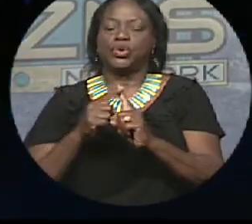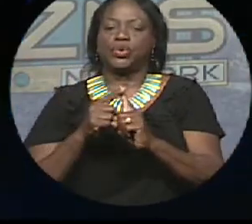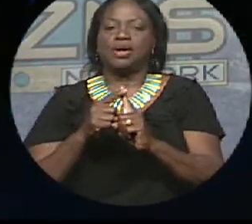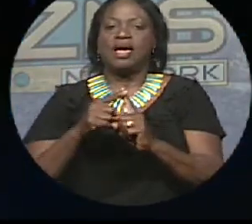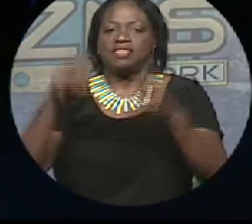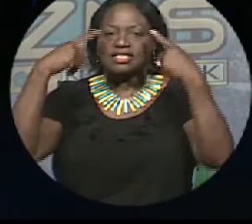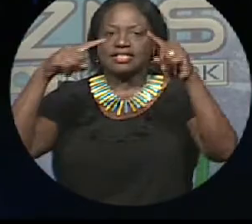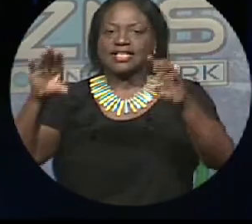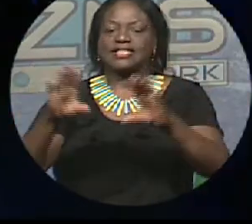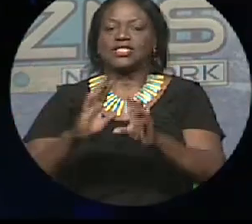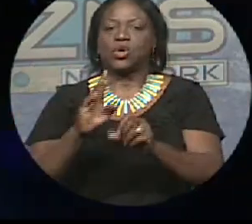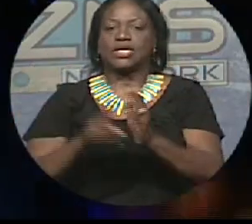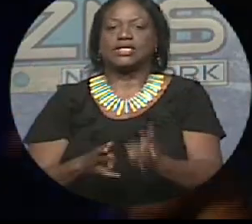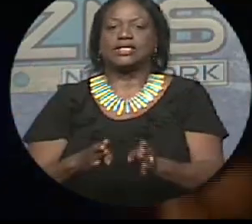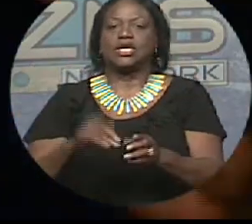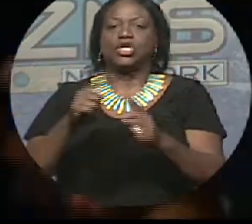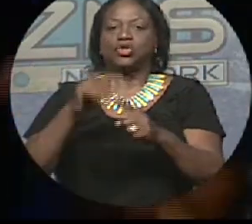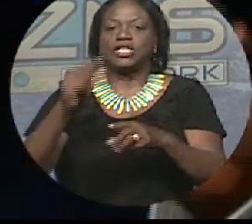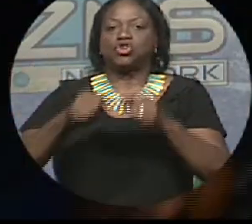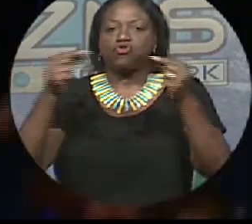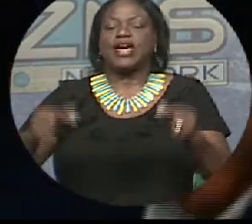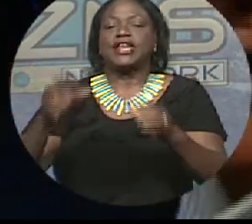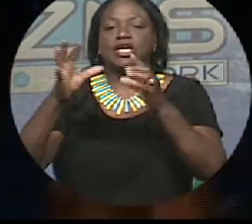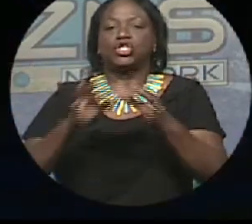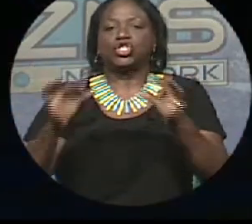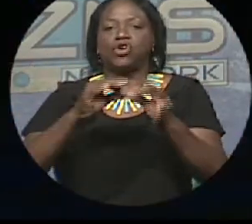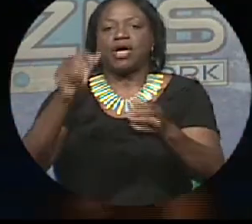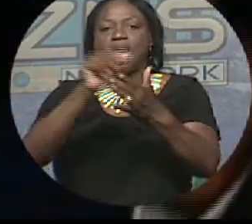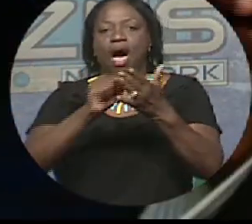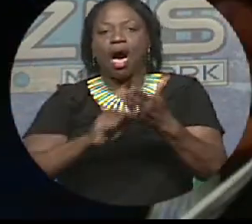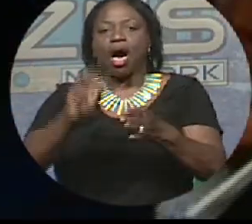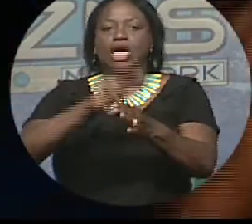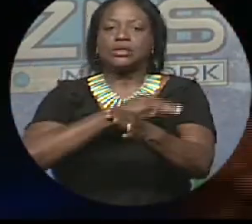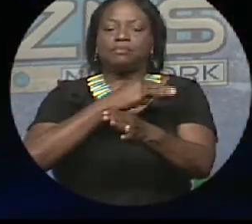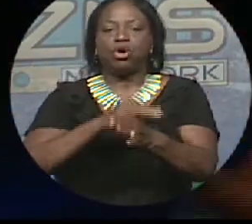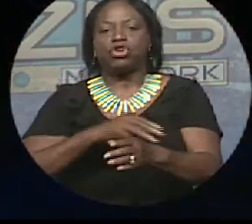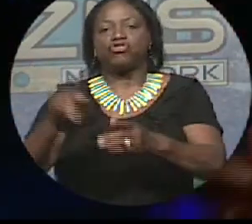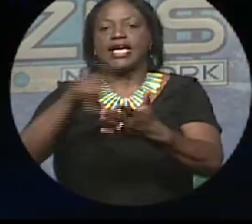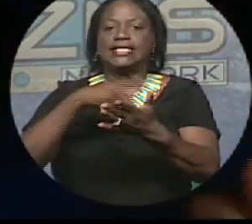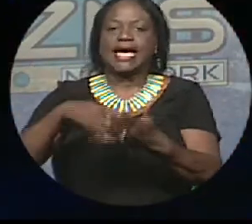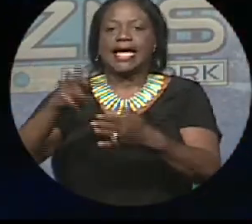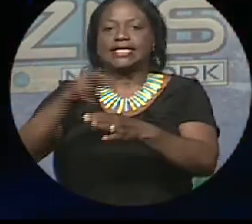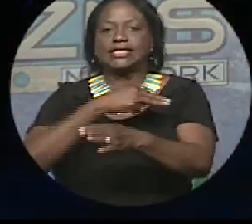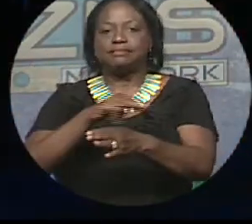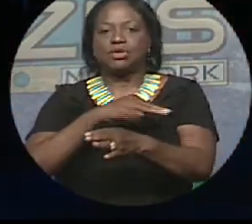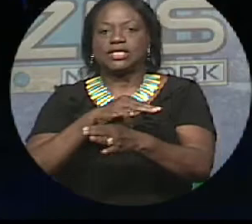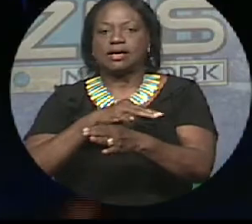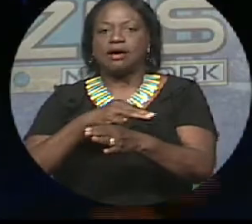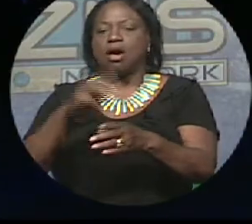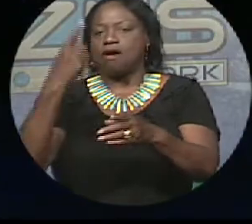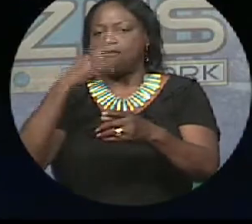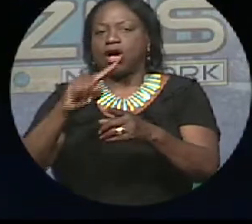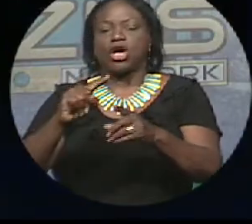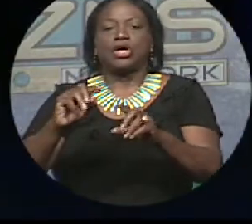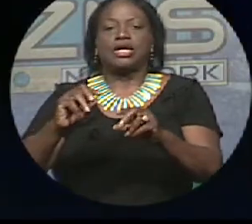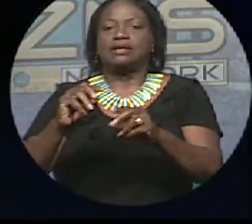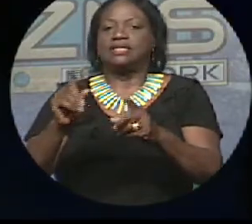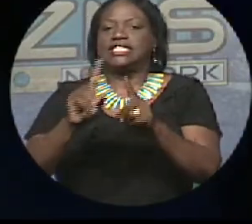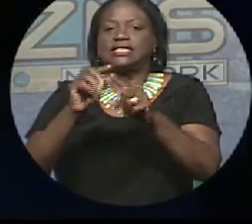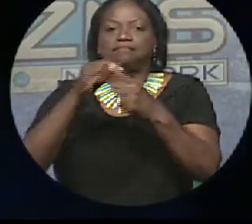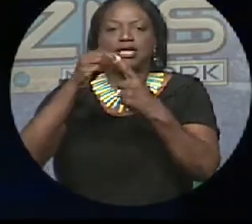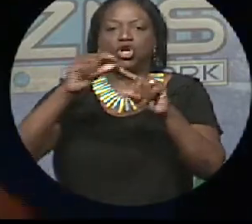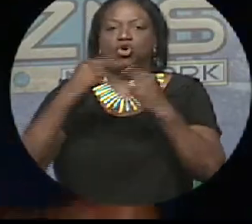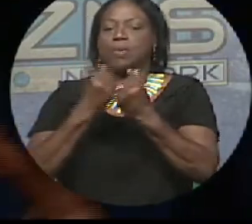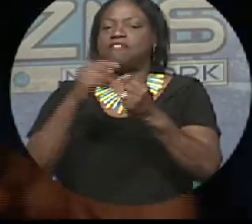successors to this great story. Art, poetry, dance, music, the creation of a unique group of people. And these are the